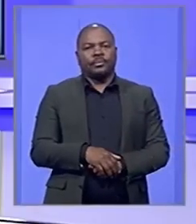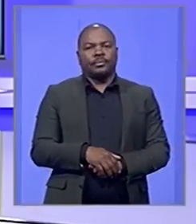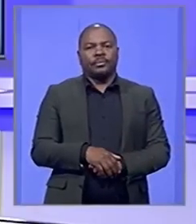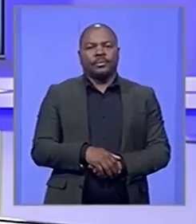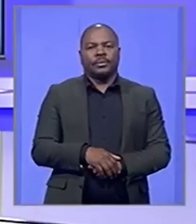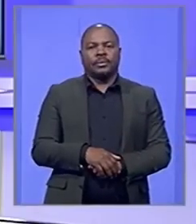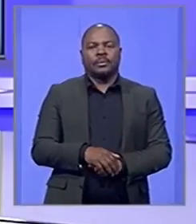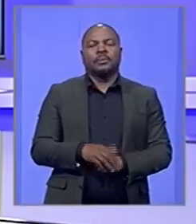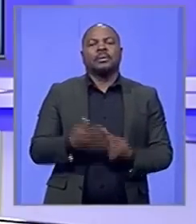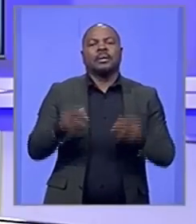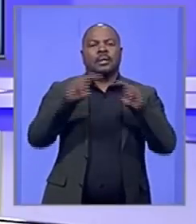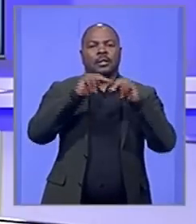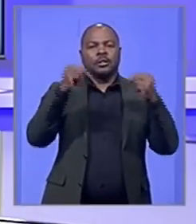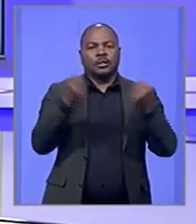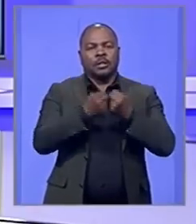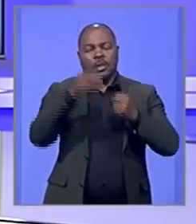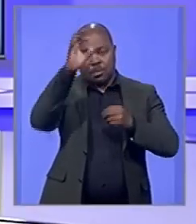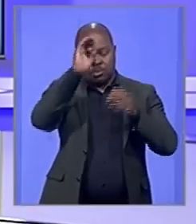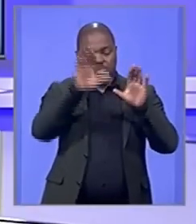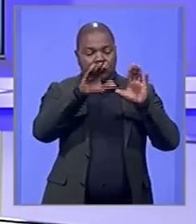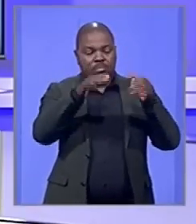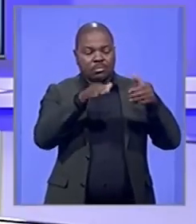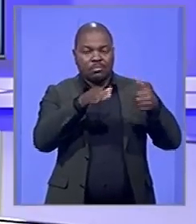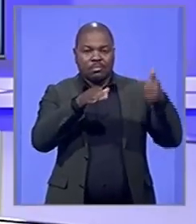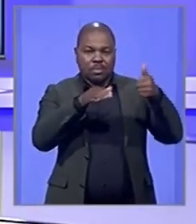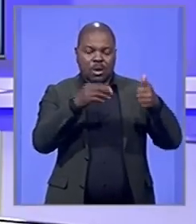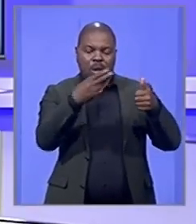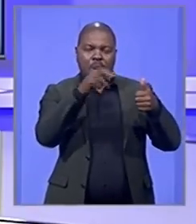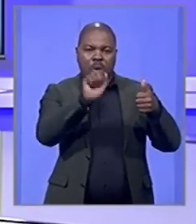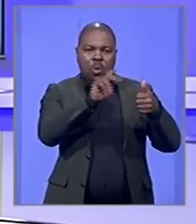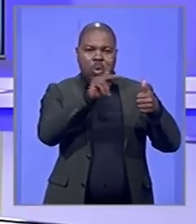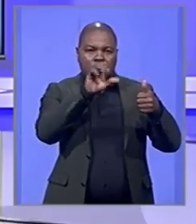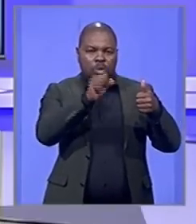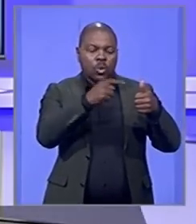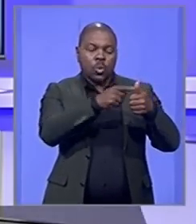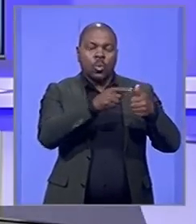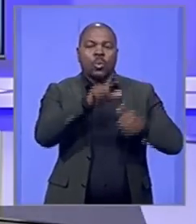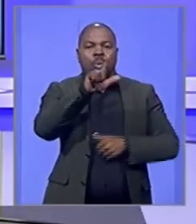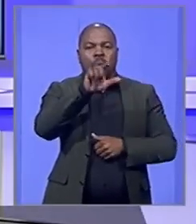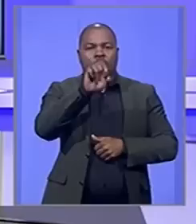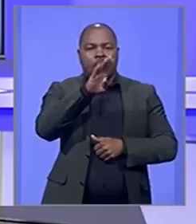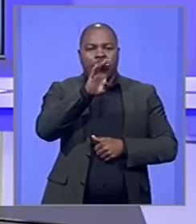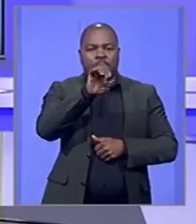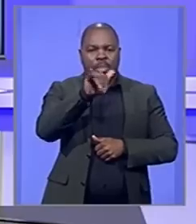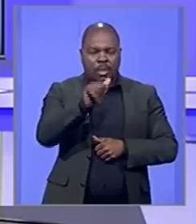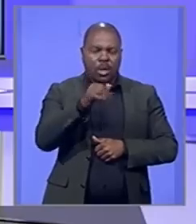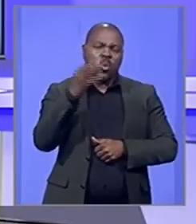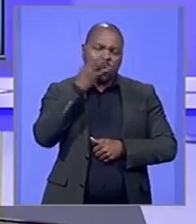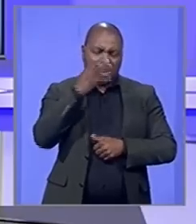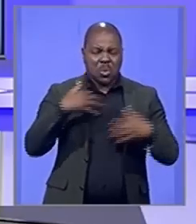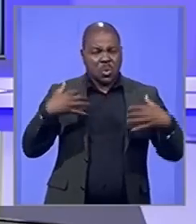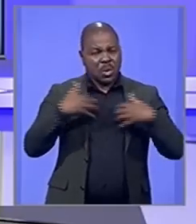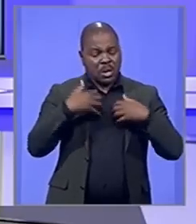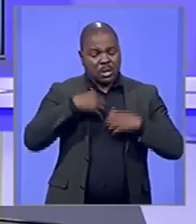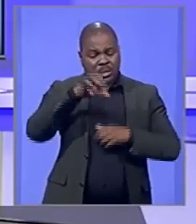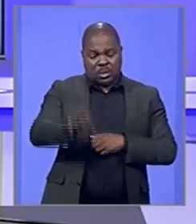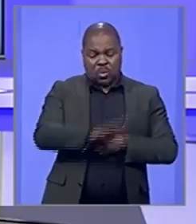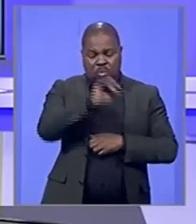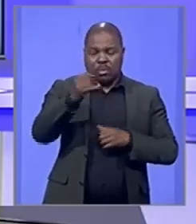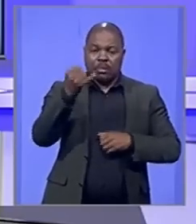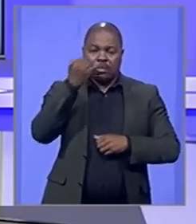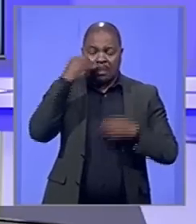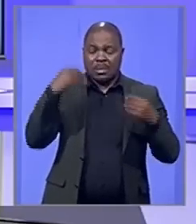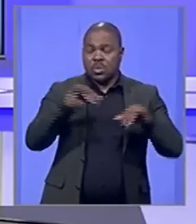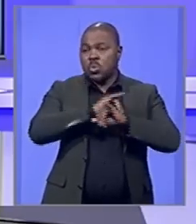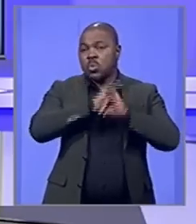Mookamedi wa bosetšhaba wa the Hawks Lieutenant General Godfrey Lebeya a re o tshwenyegile ka ga kgwebo ya diritibatsi mo nageng.